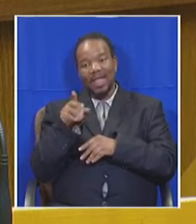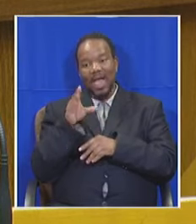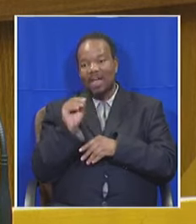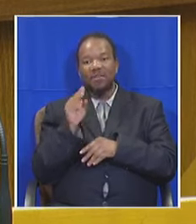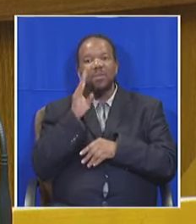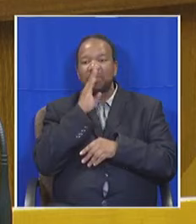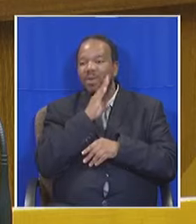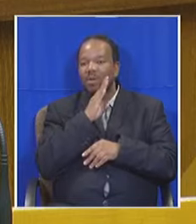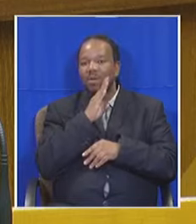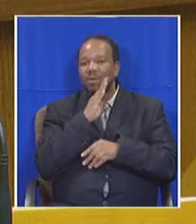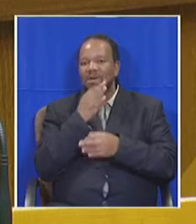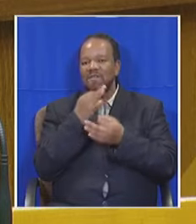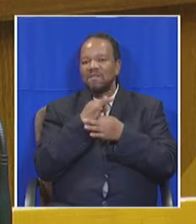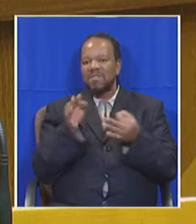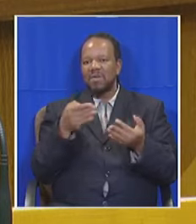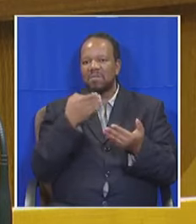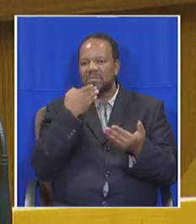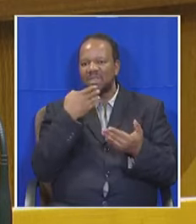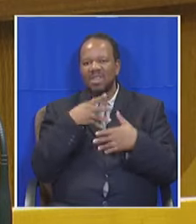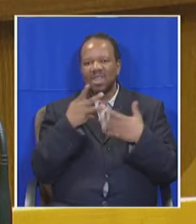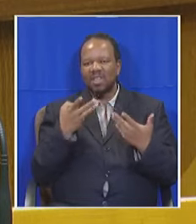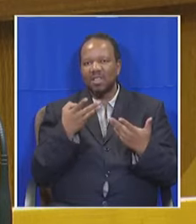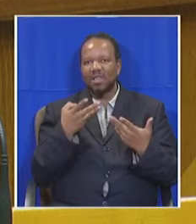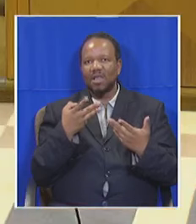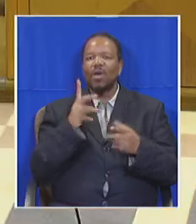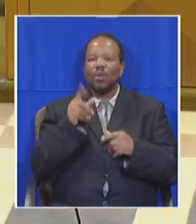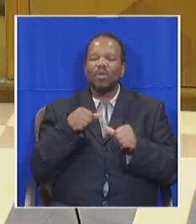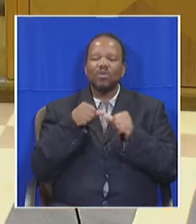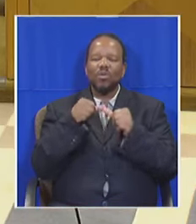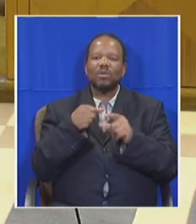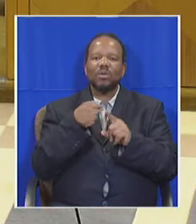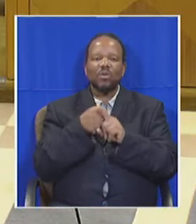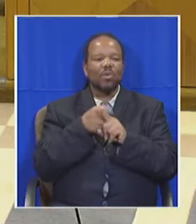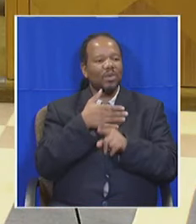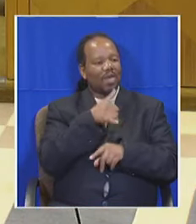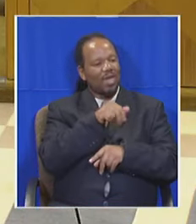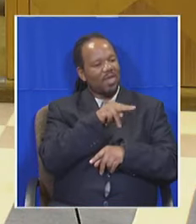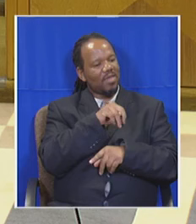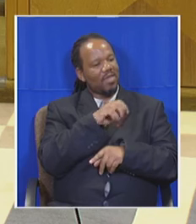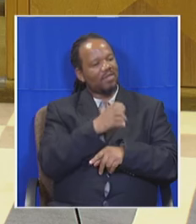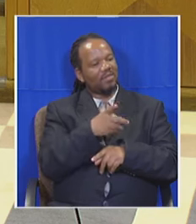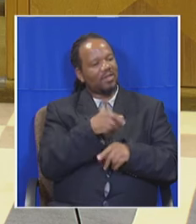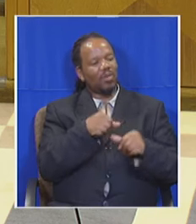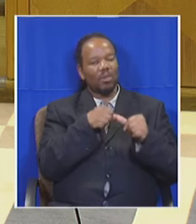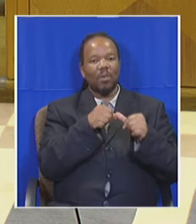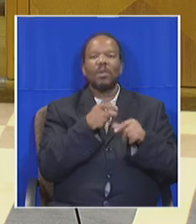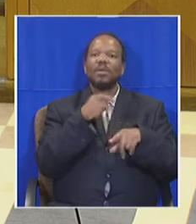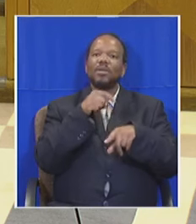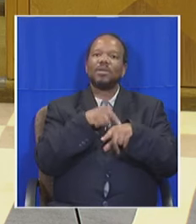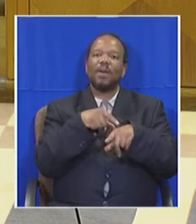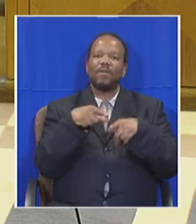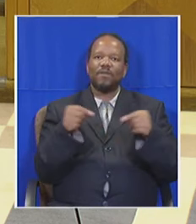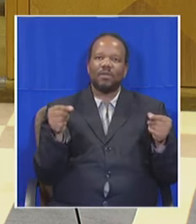fight unemployment because it is skyrocketing under the ANC rule. I'm afraid your time is We will continue to fight